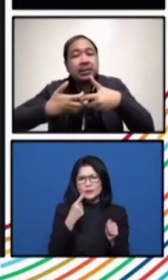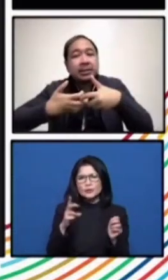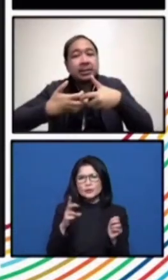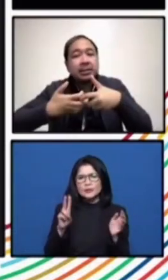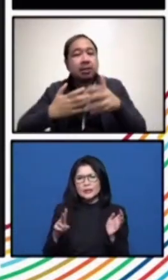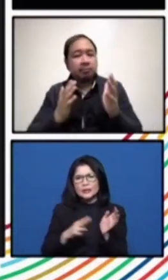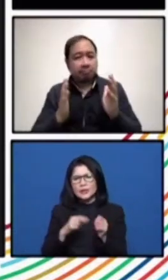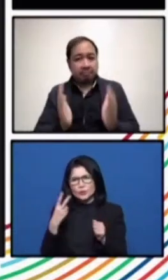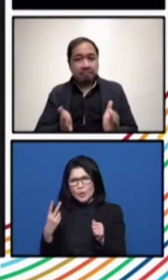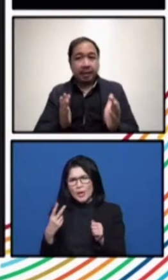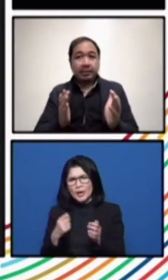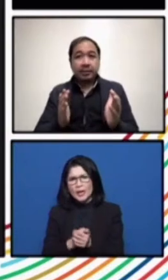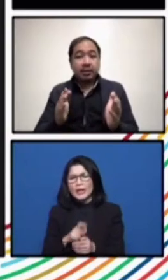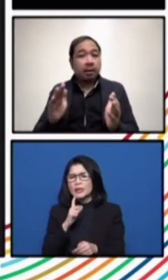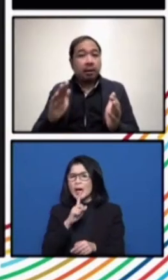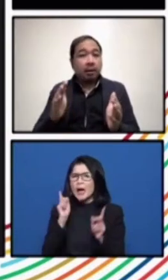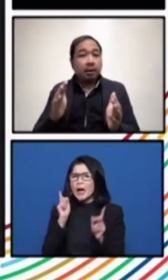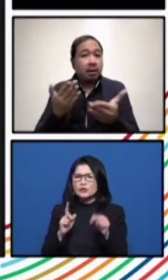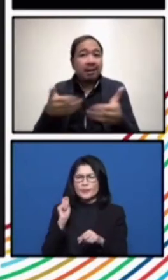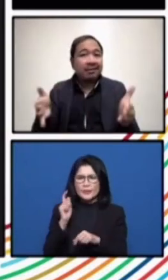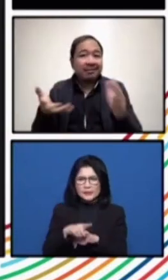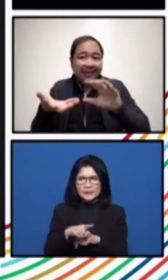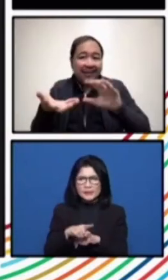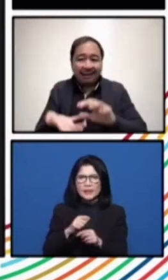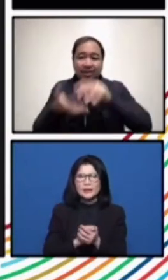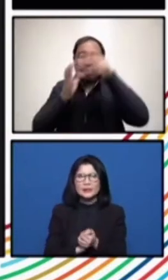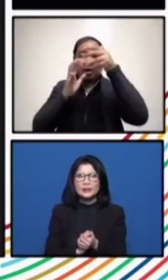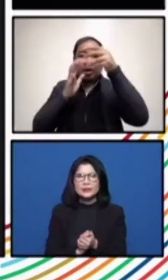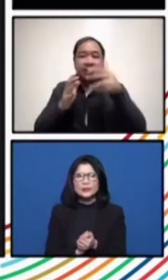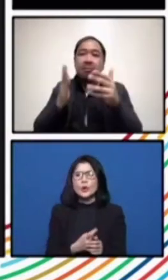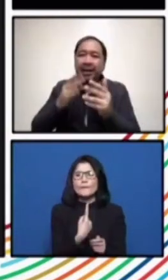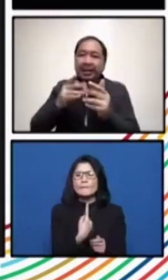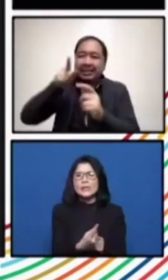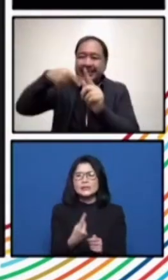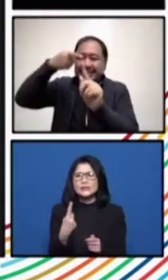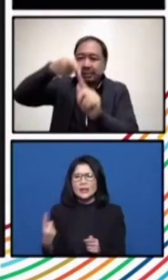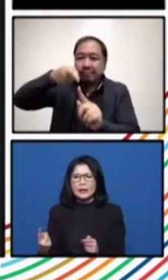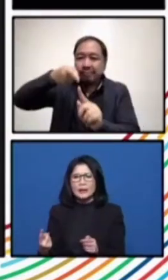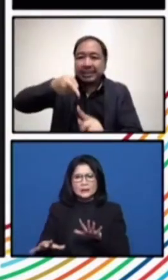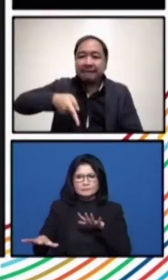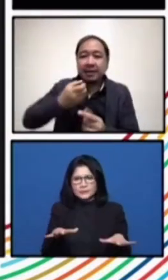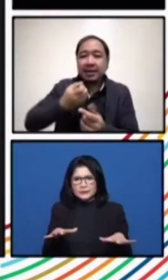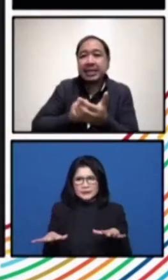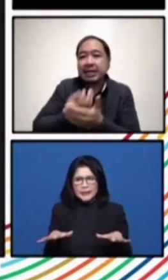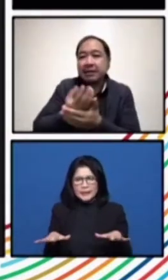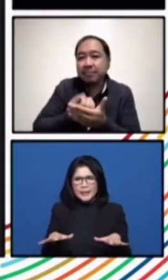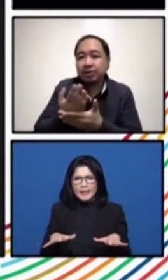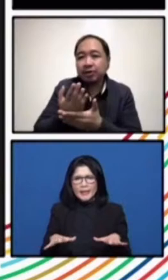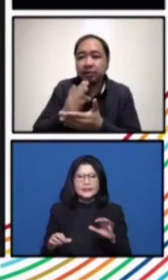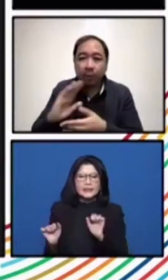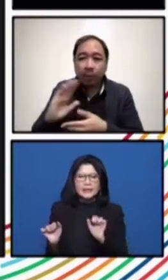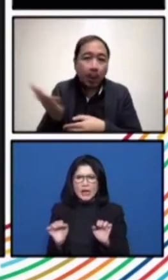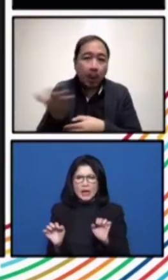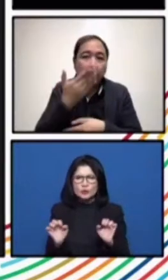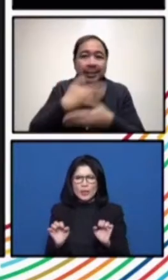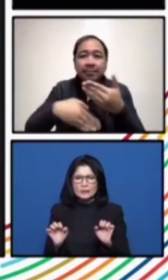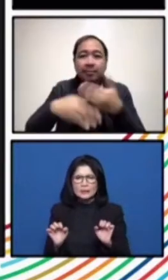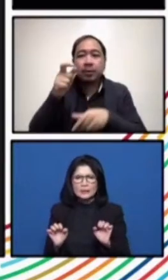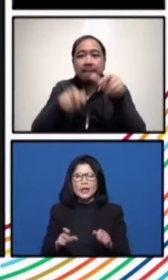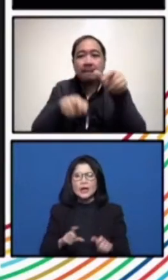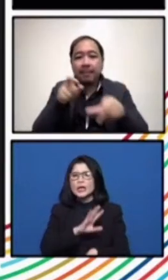that for any such disaster we must have the detailed information about every person with disability in the district and then